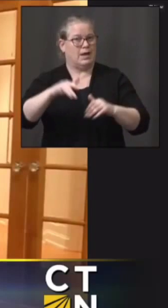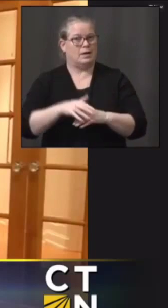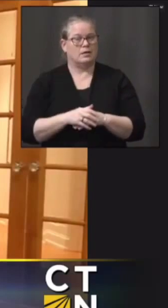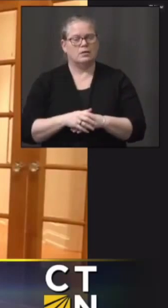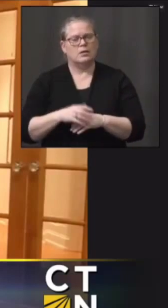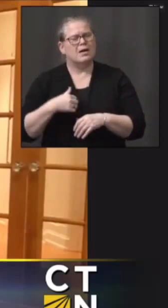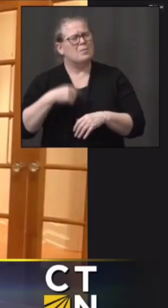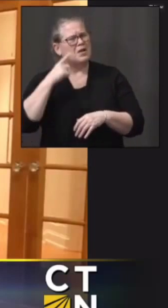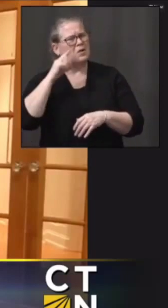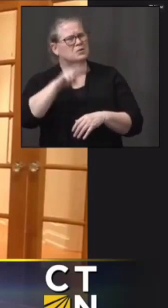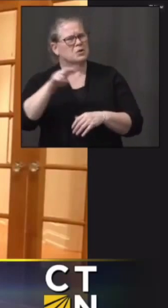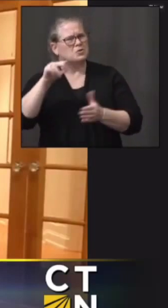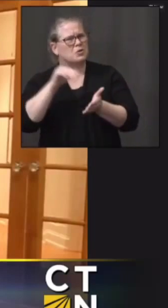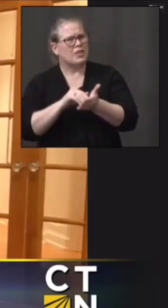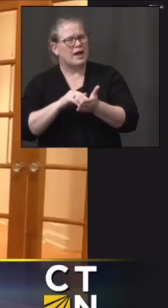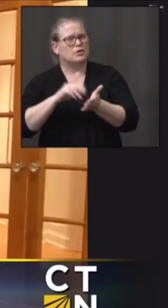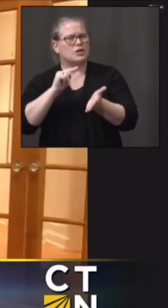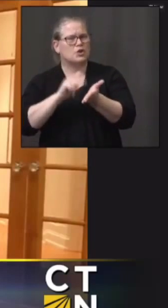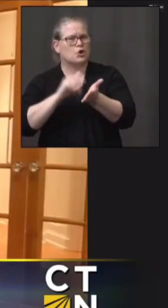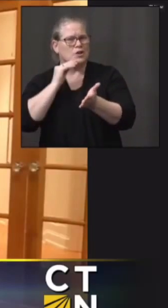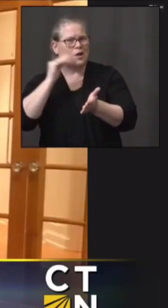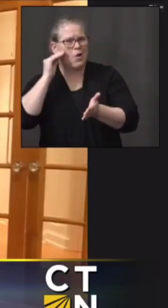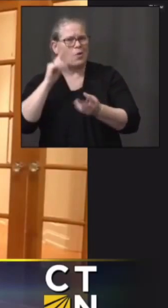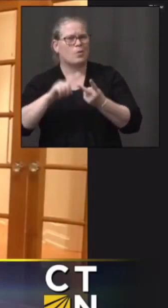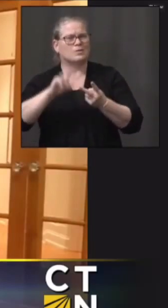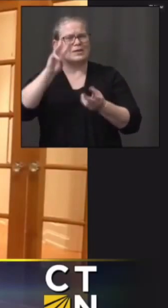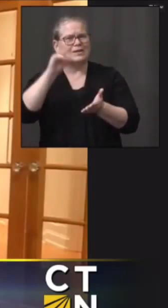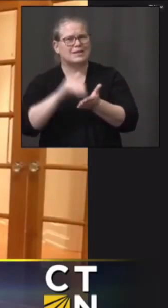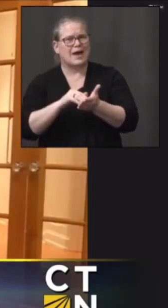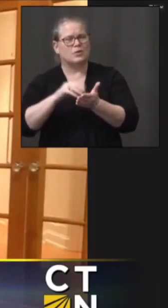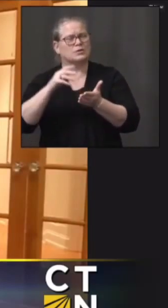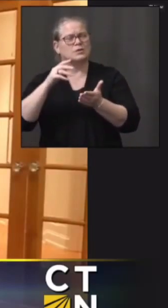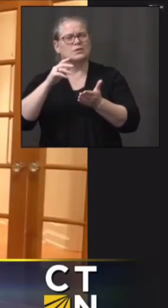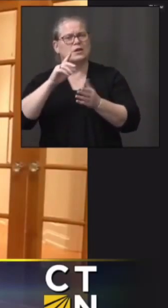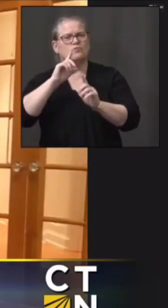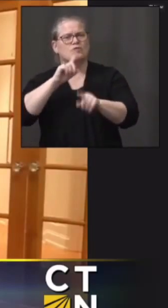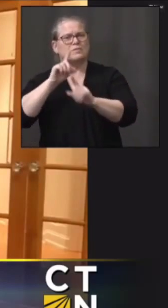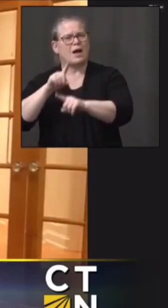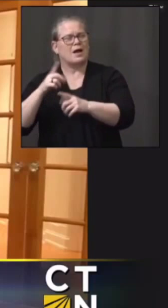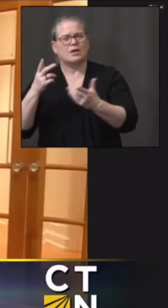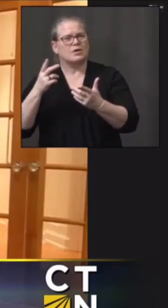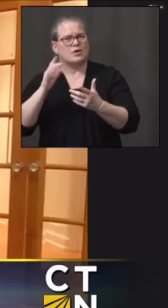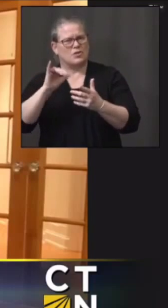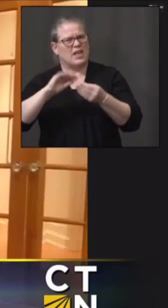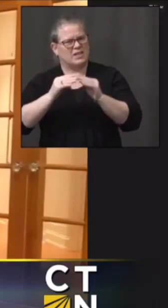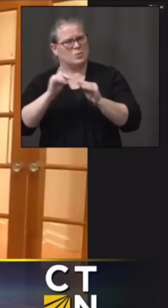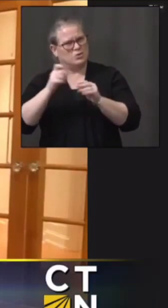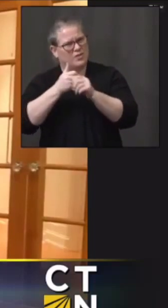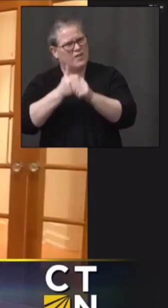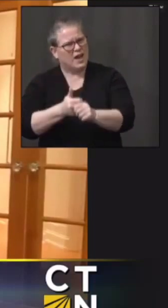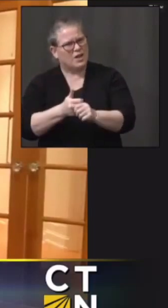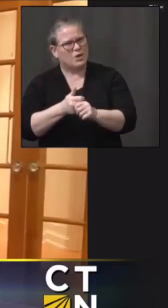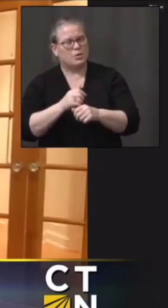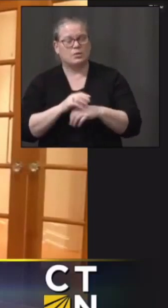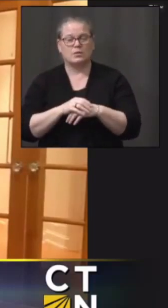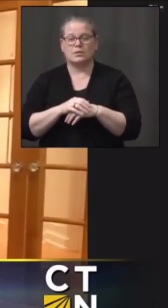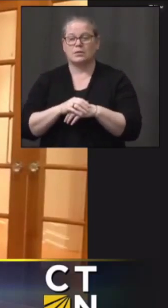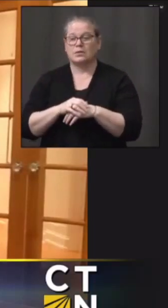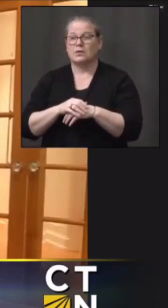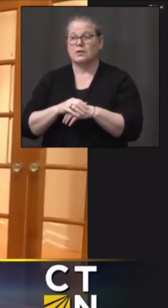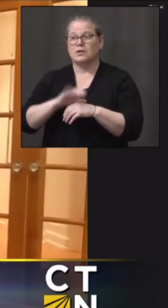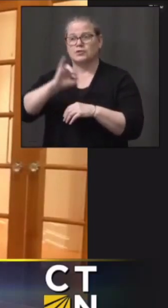home, and 6,000 medical responders. So that's the number we should go with, the numbers? Yeah, so isn't that about